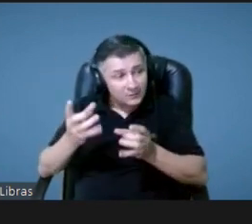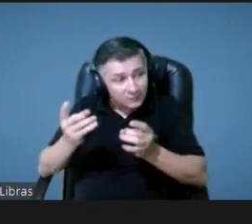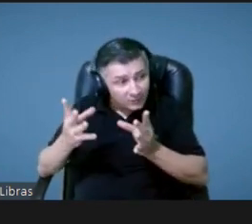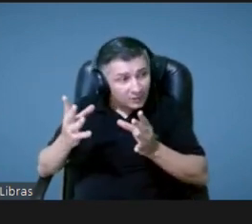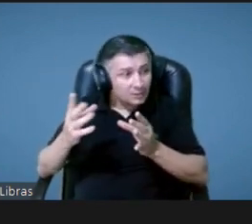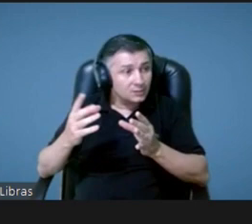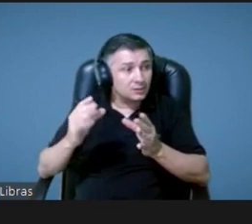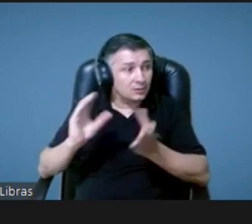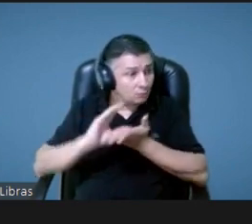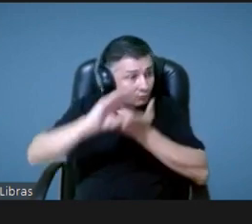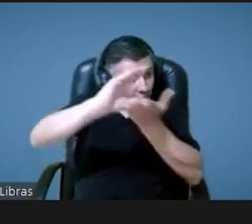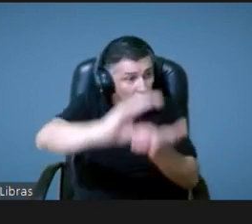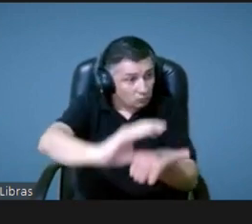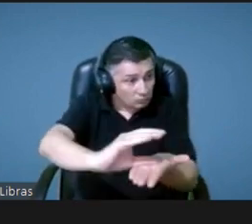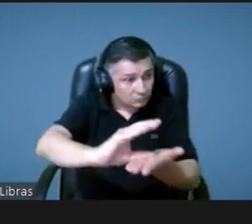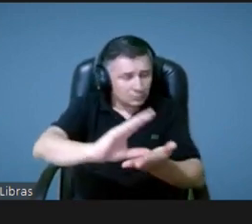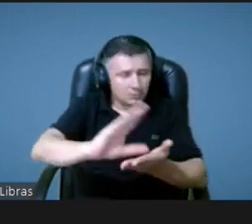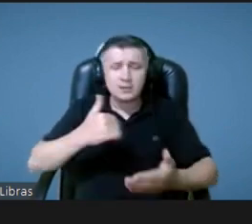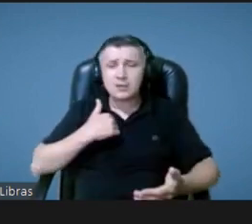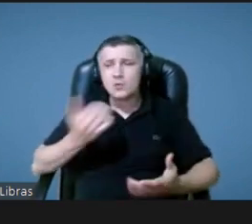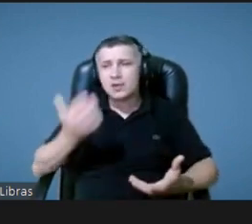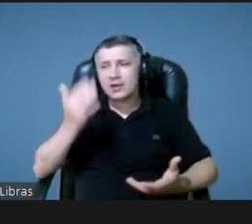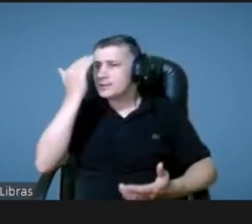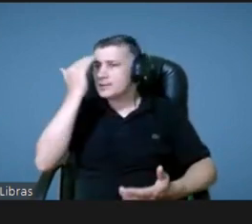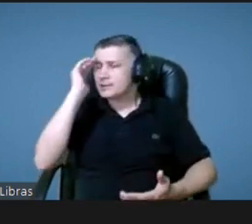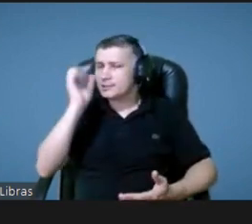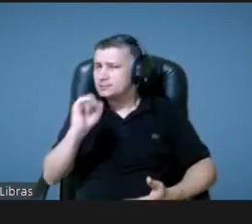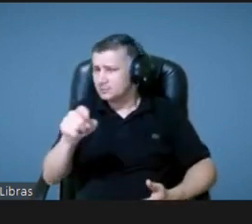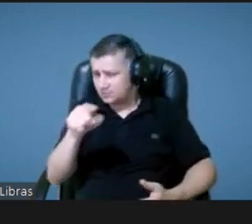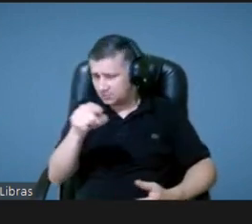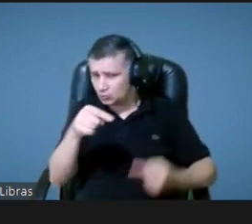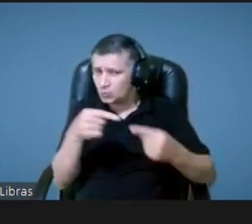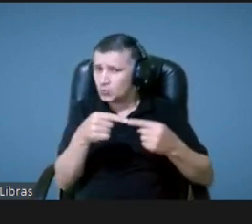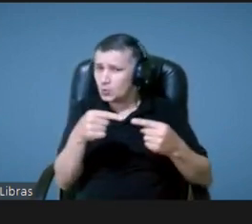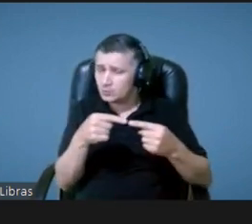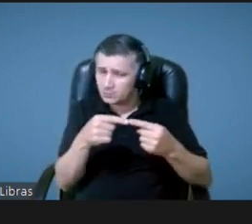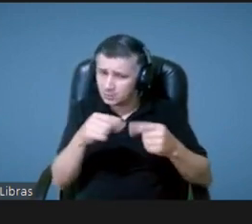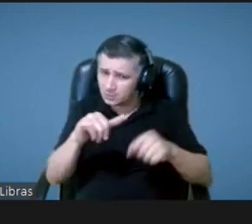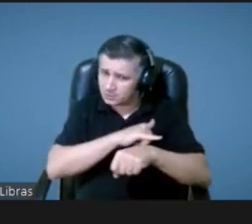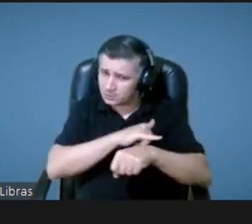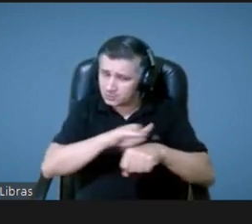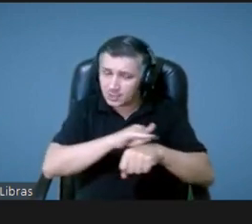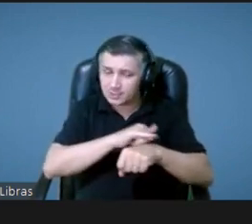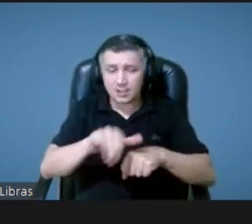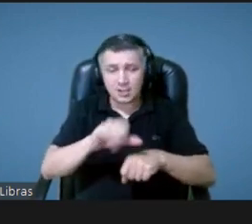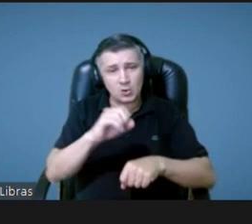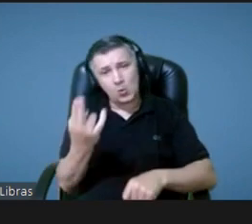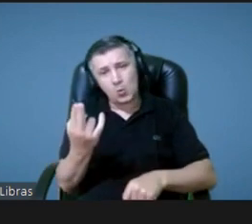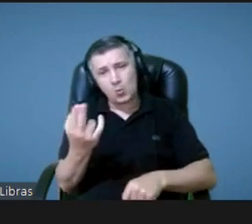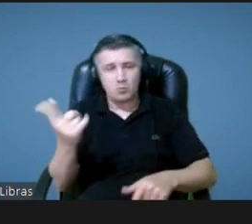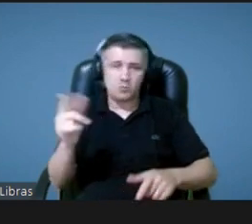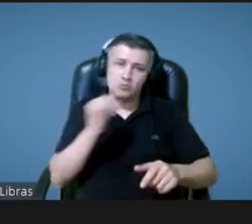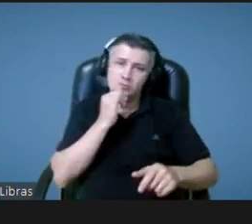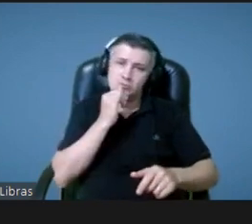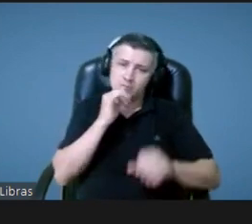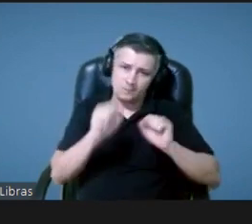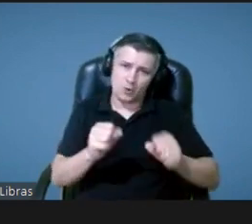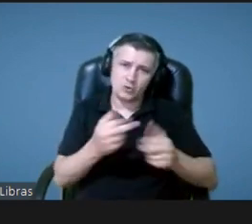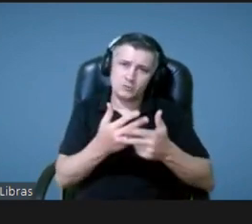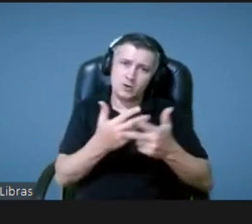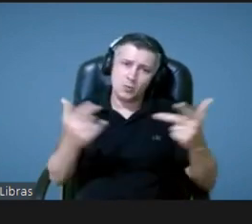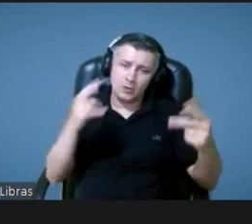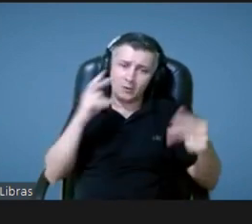are selling to funds. So I would like to understand if this is in